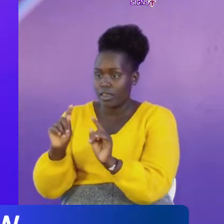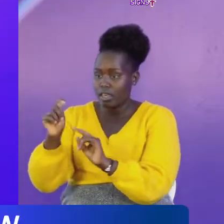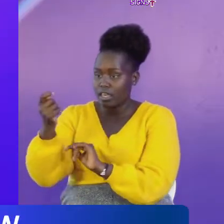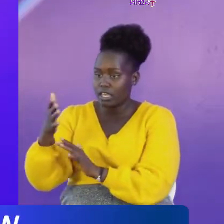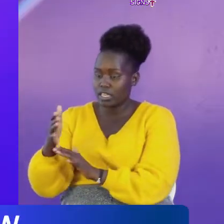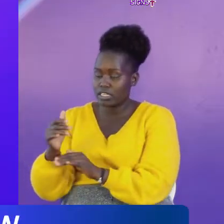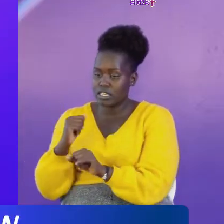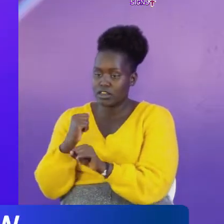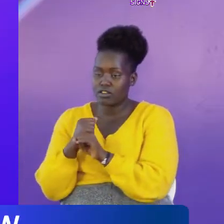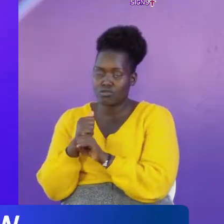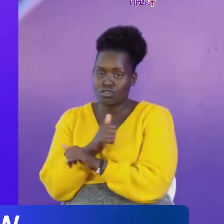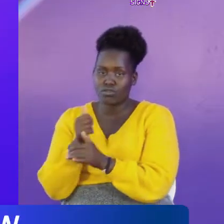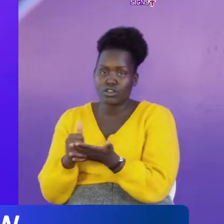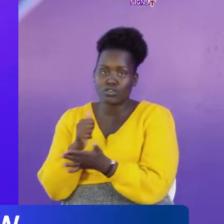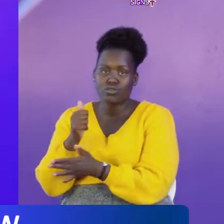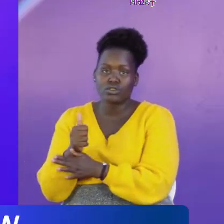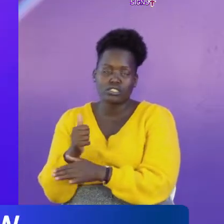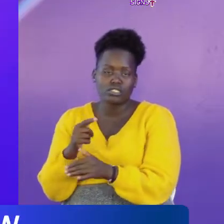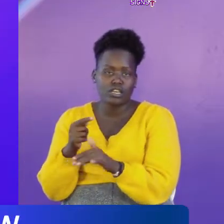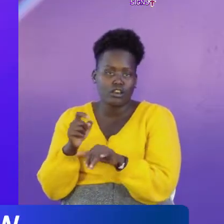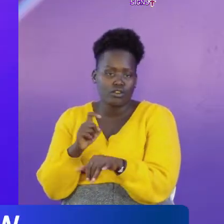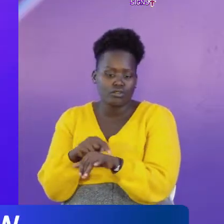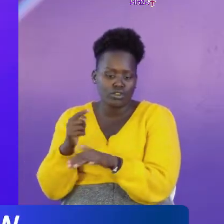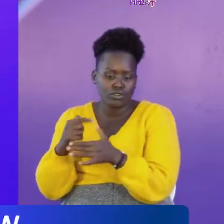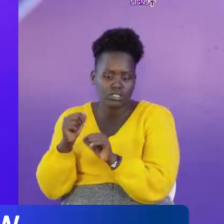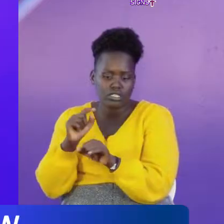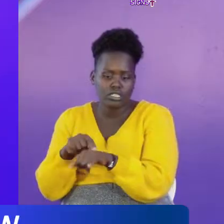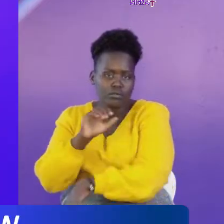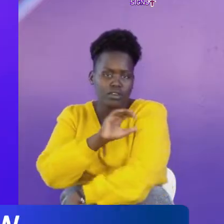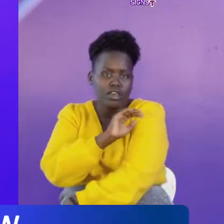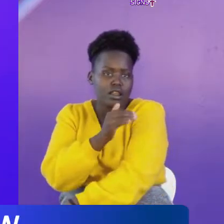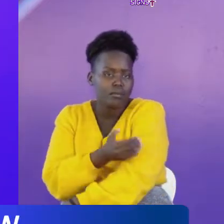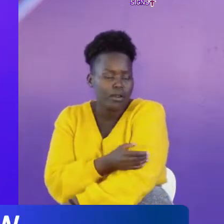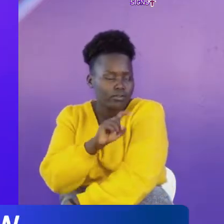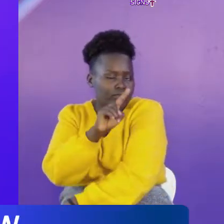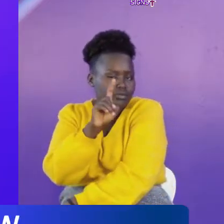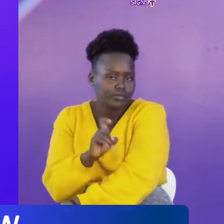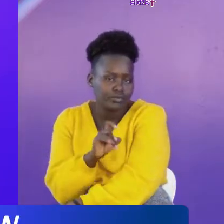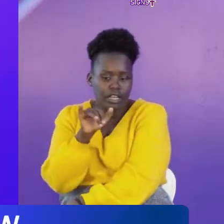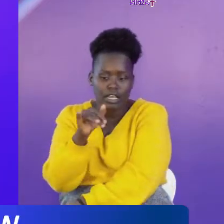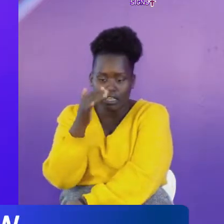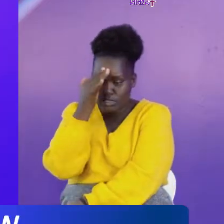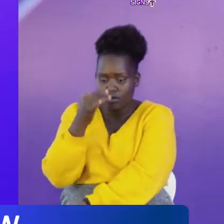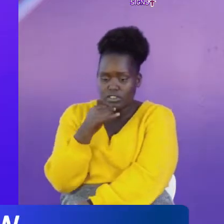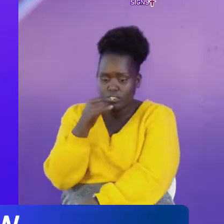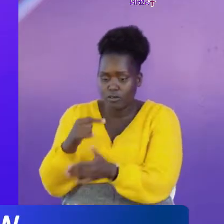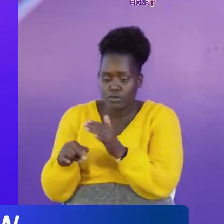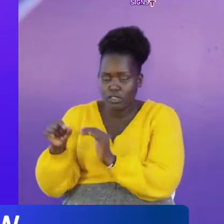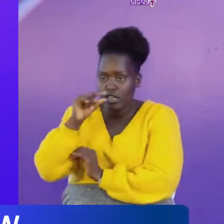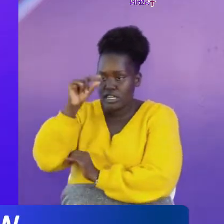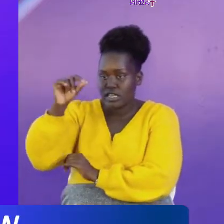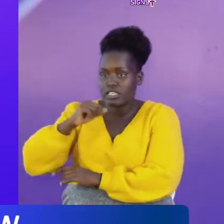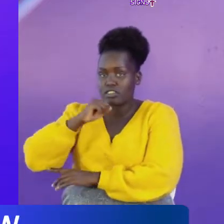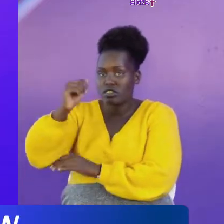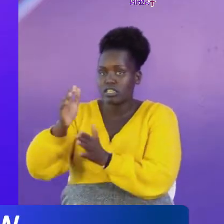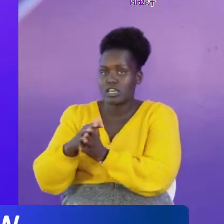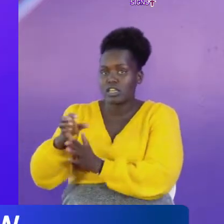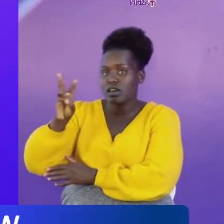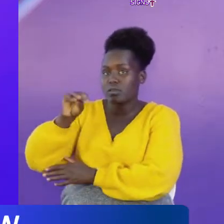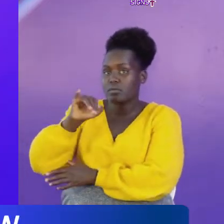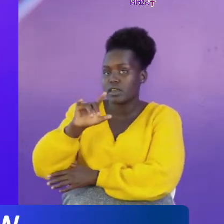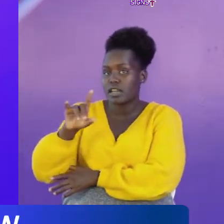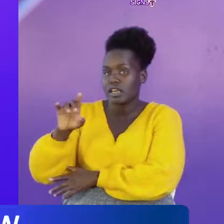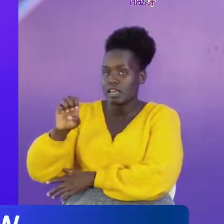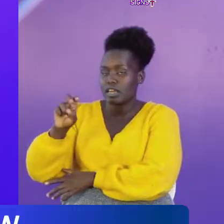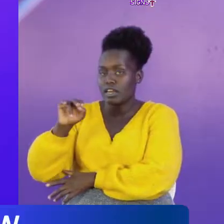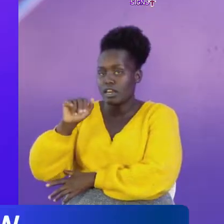auditing. What did you do when you're in power? Yeah. And that's why I say the Gen Zs and the millennials are going to save this